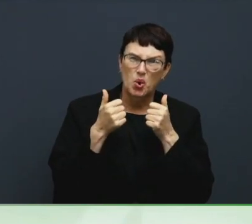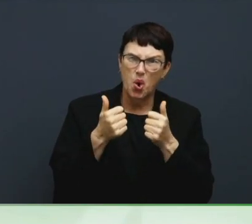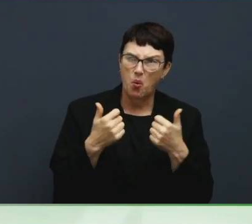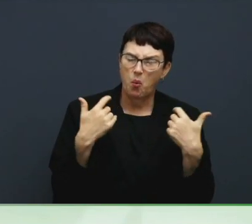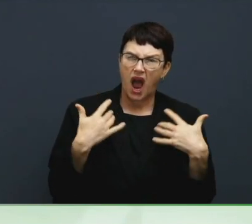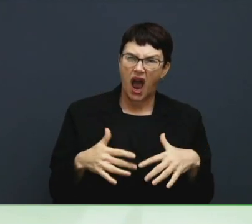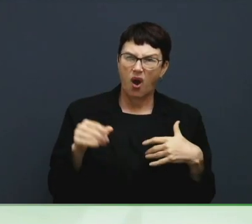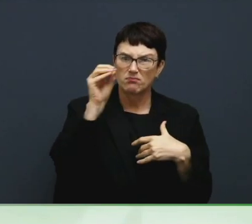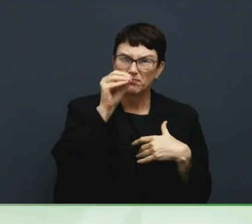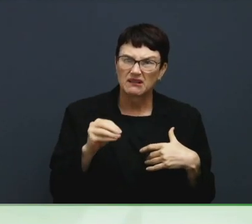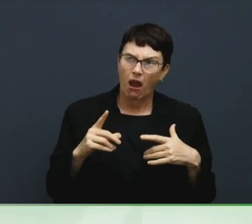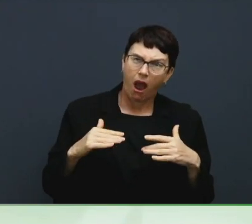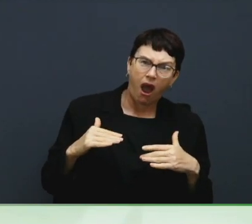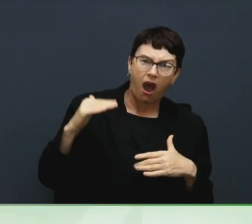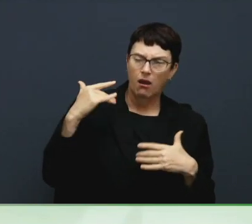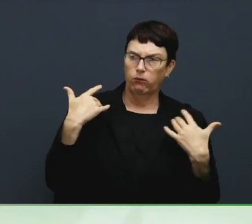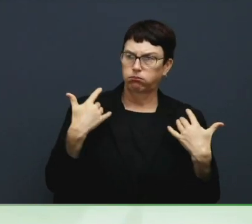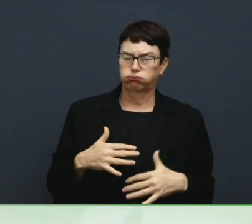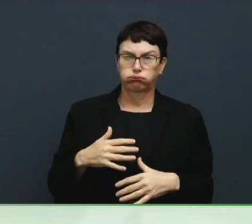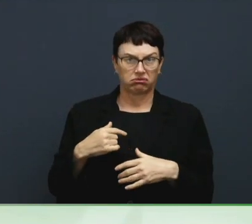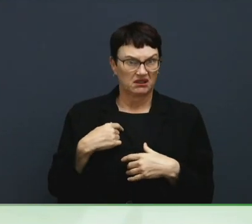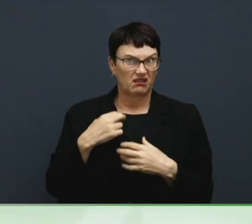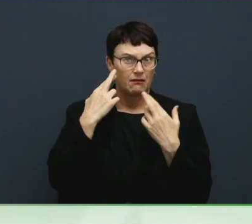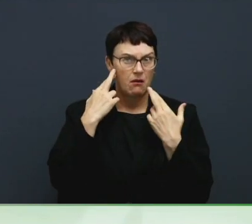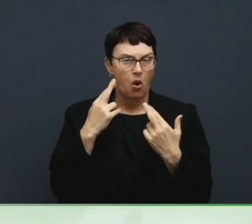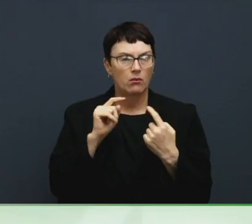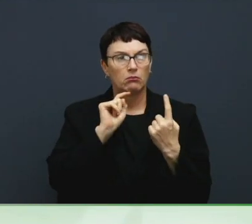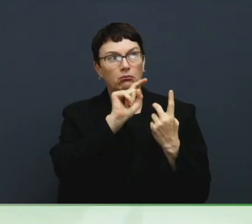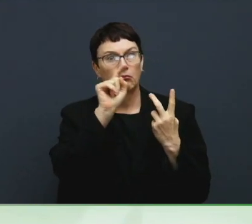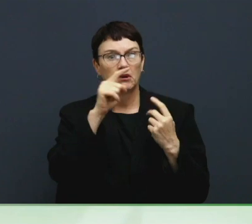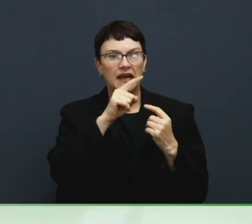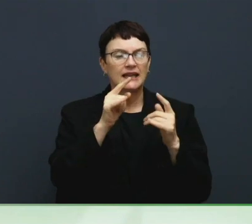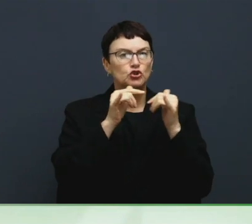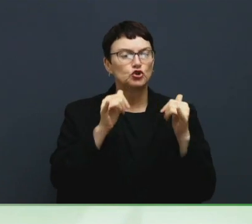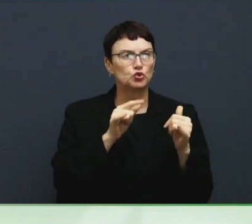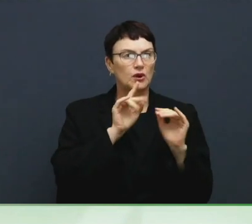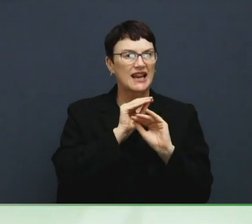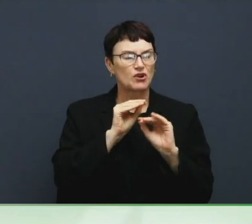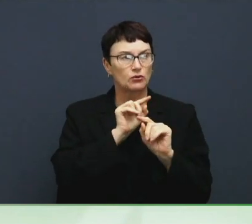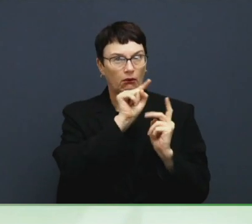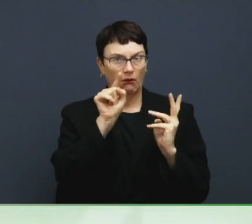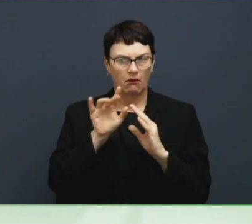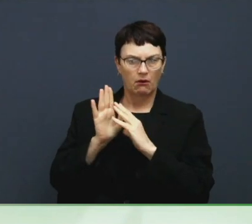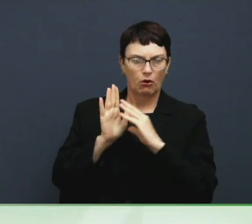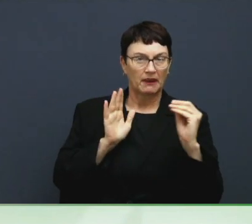educational institutions are certainly learning by example. With that, I will head over to Michelle.